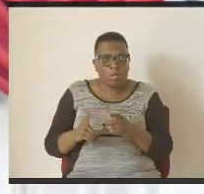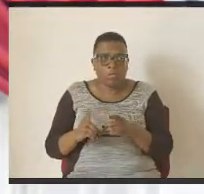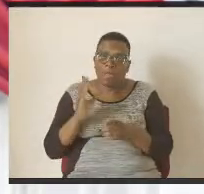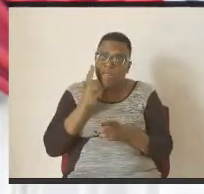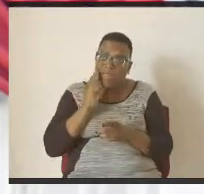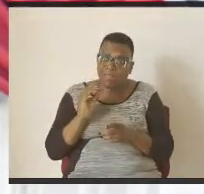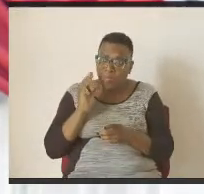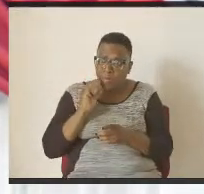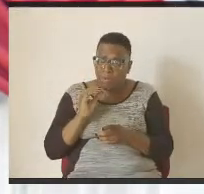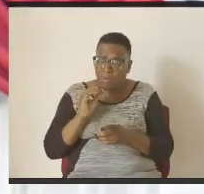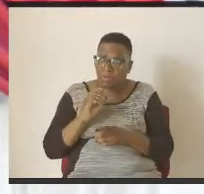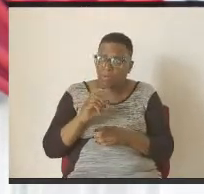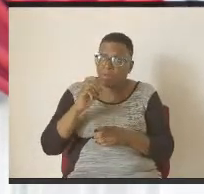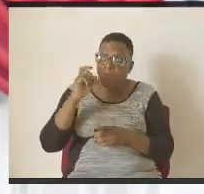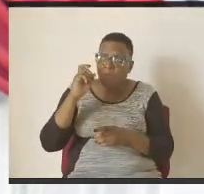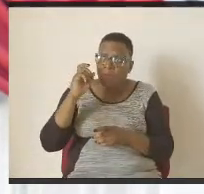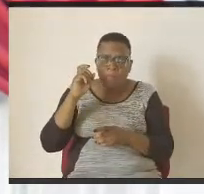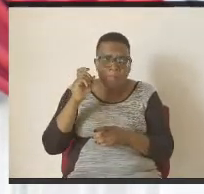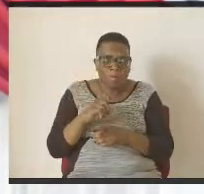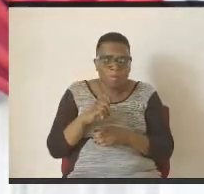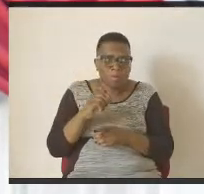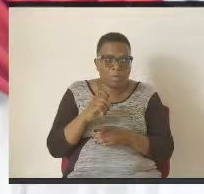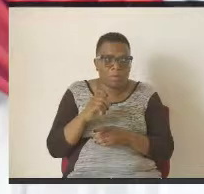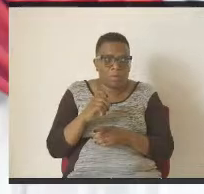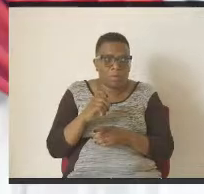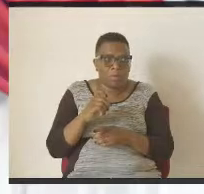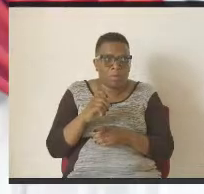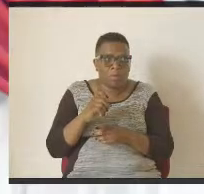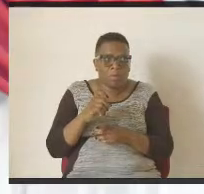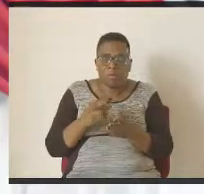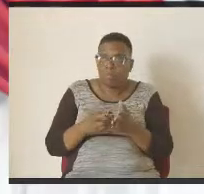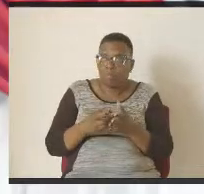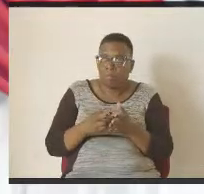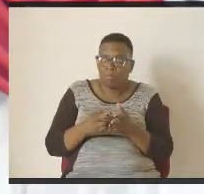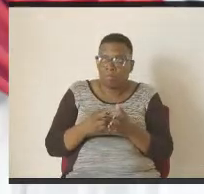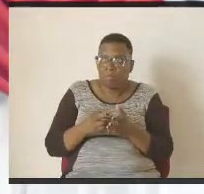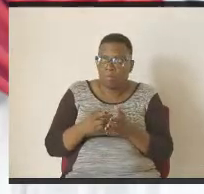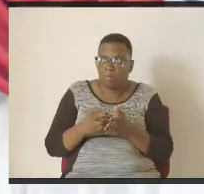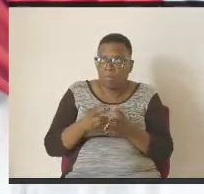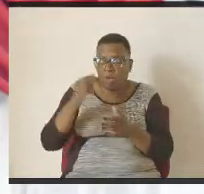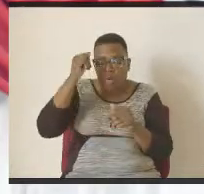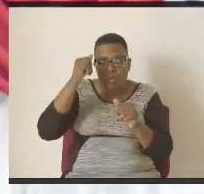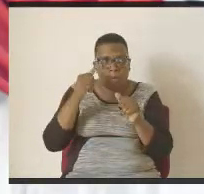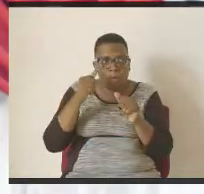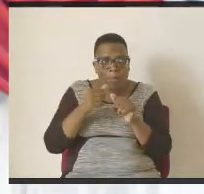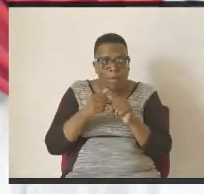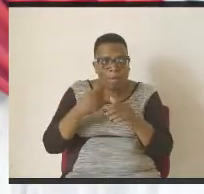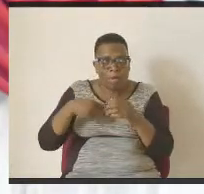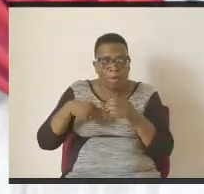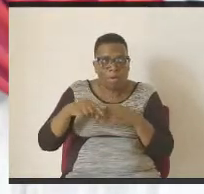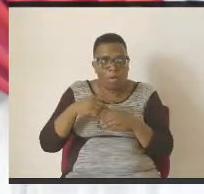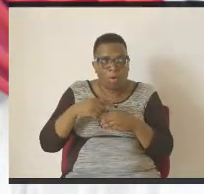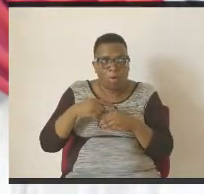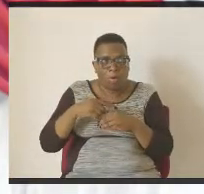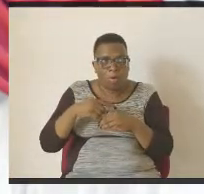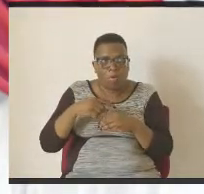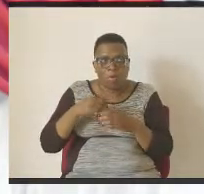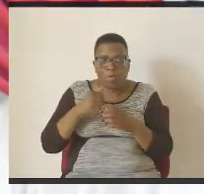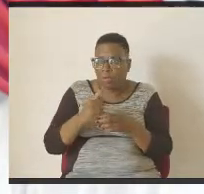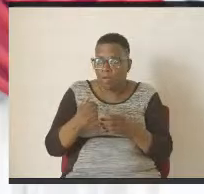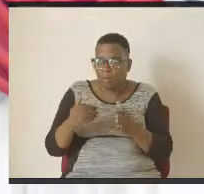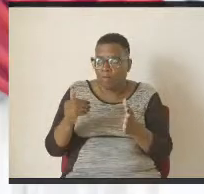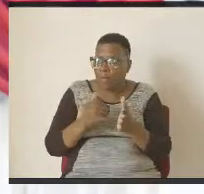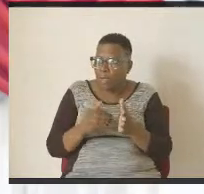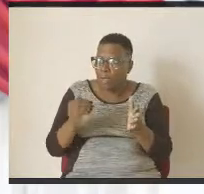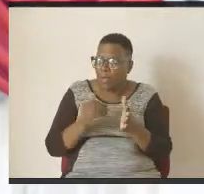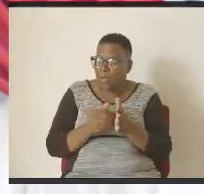we have to immerse ourselves over and over into the story. These highly selective